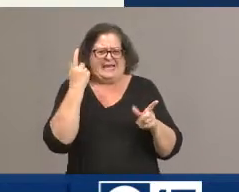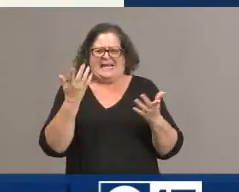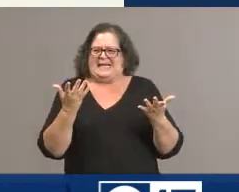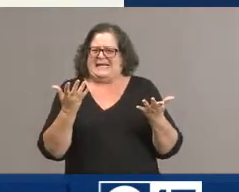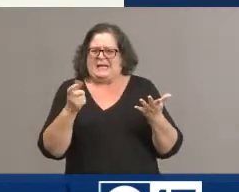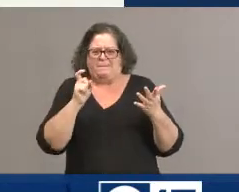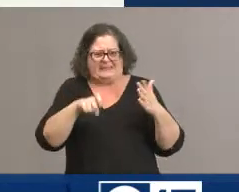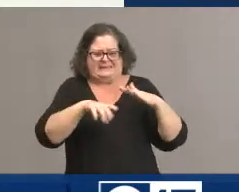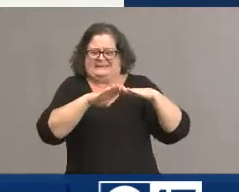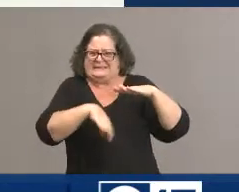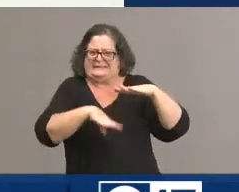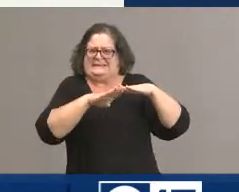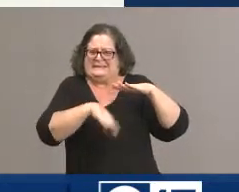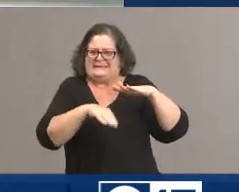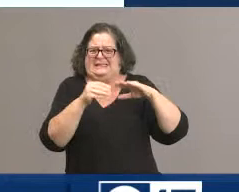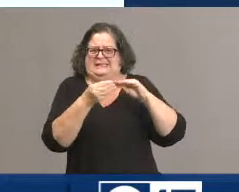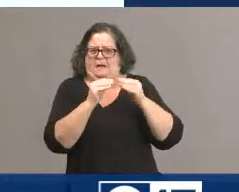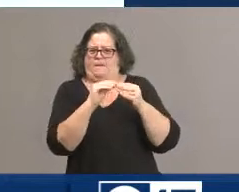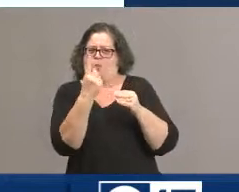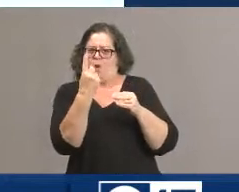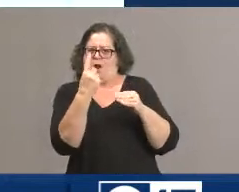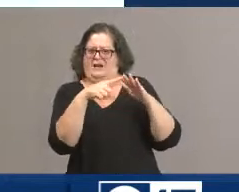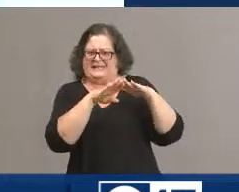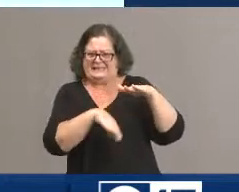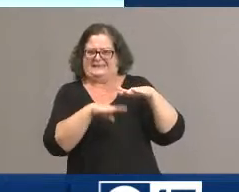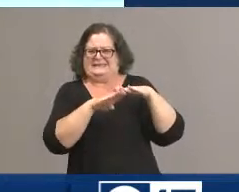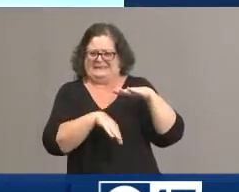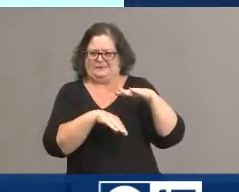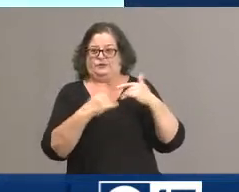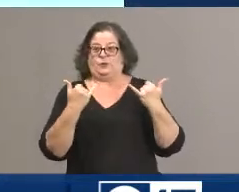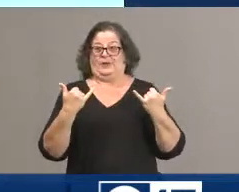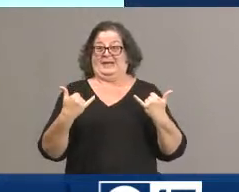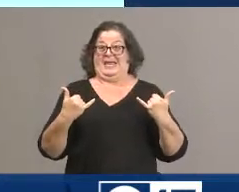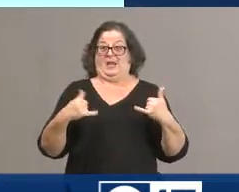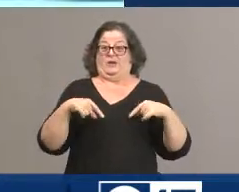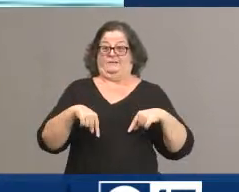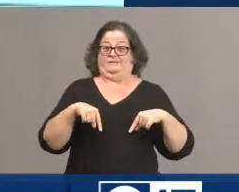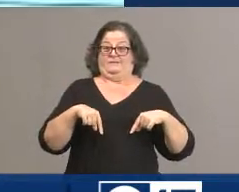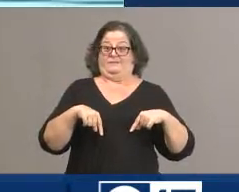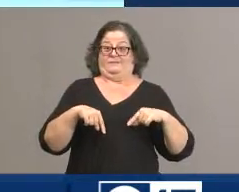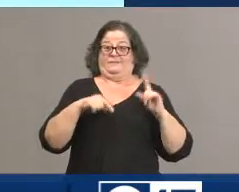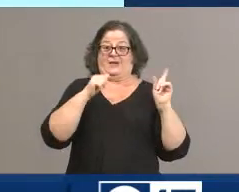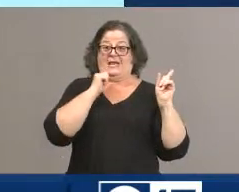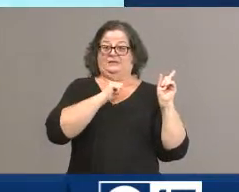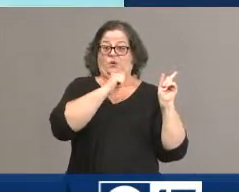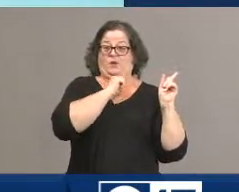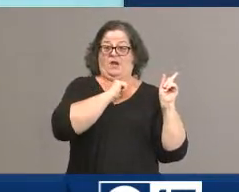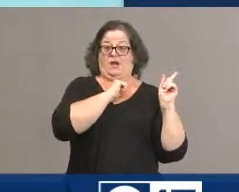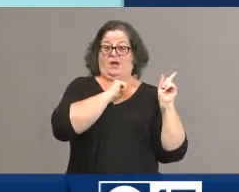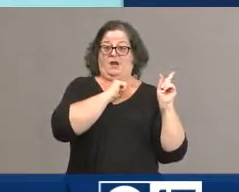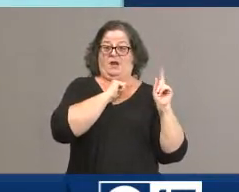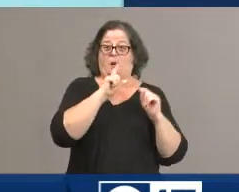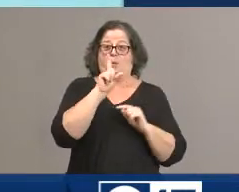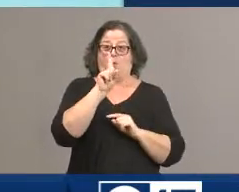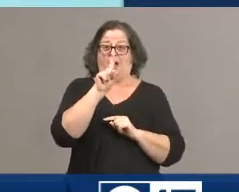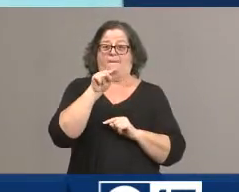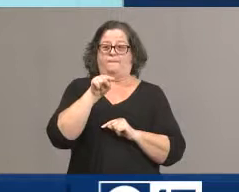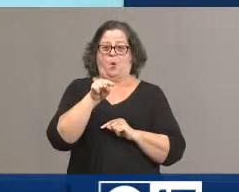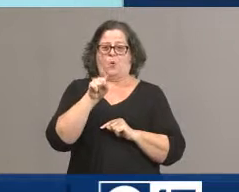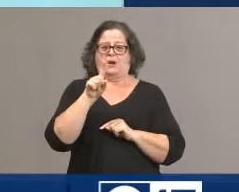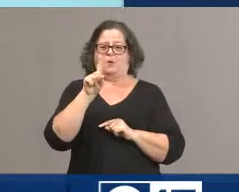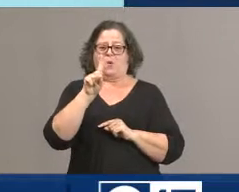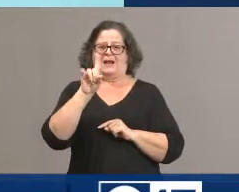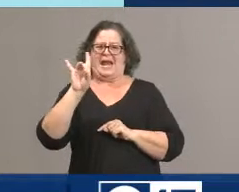want to show you where Arizona is today. We're at 1.18. Okay, so we're 18 basis